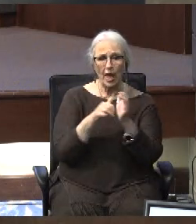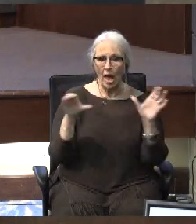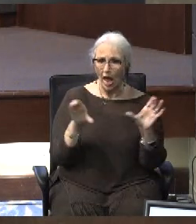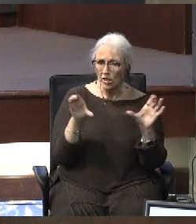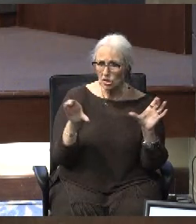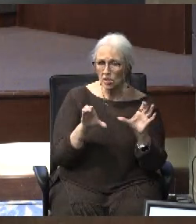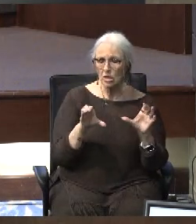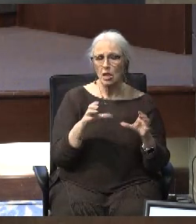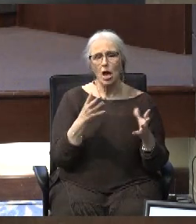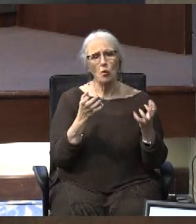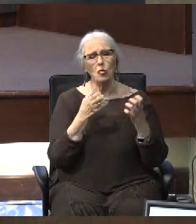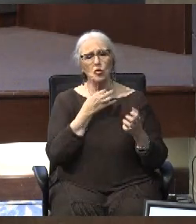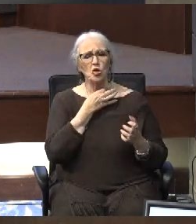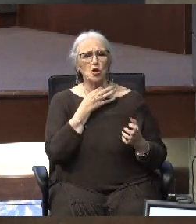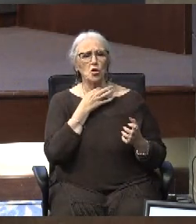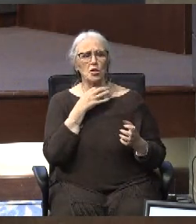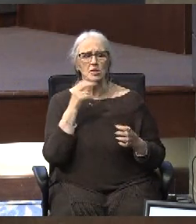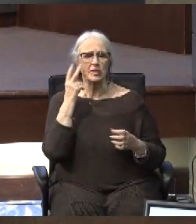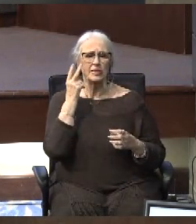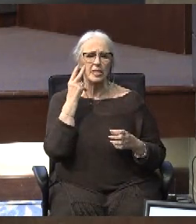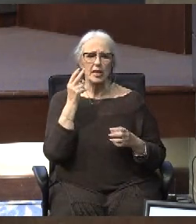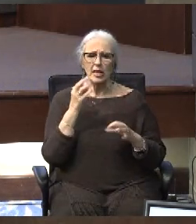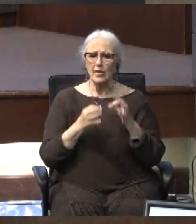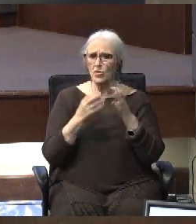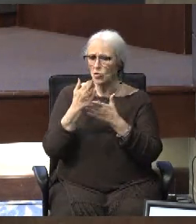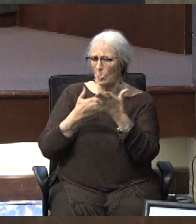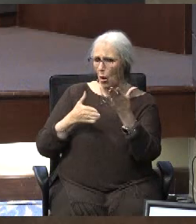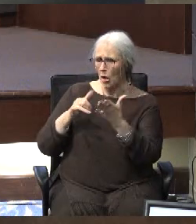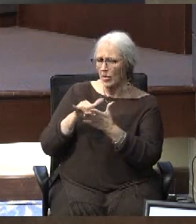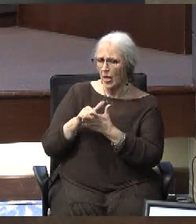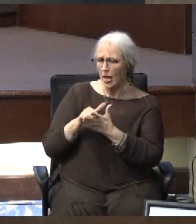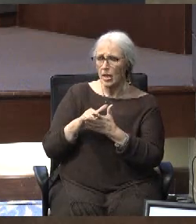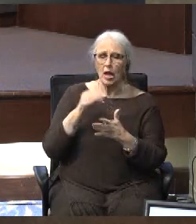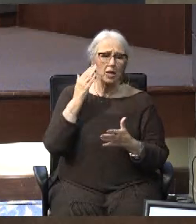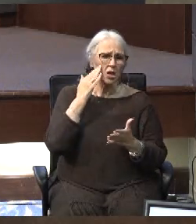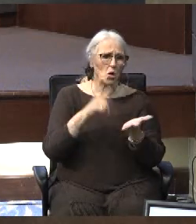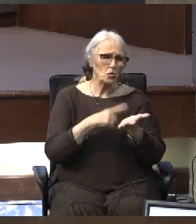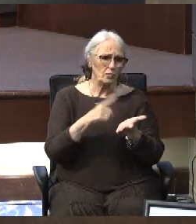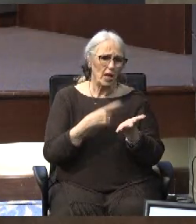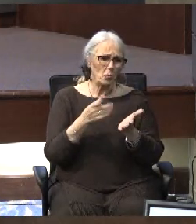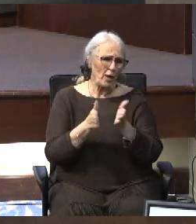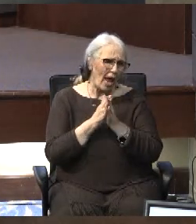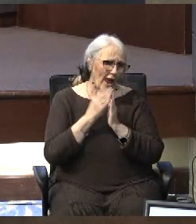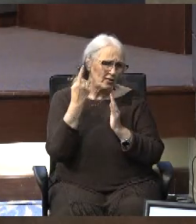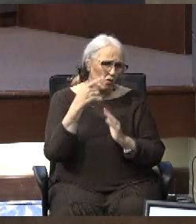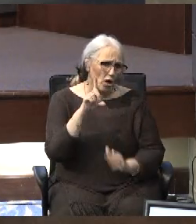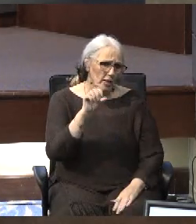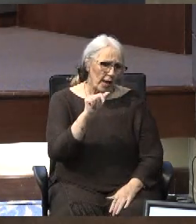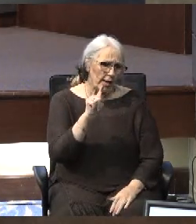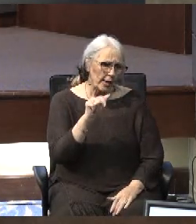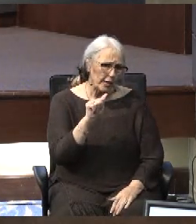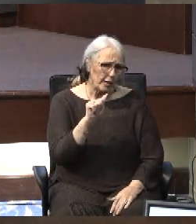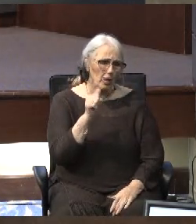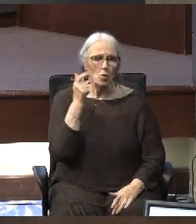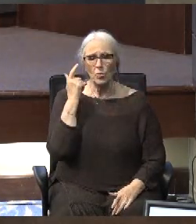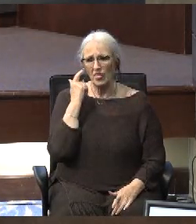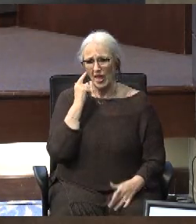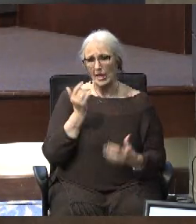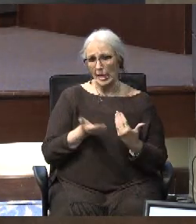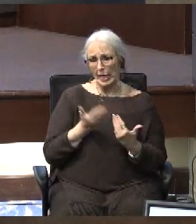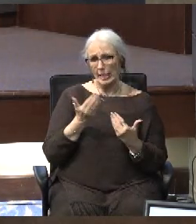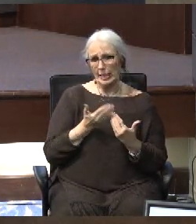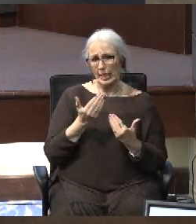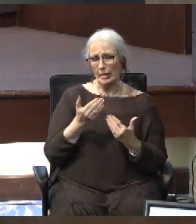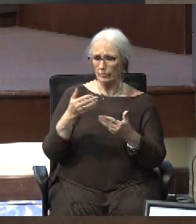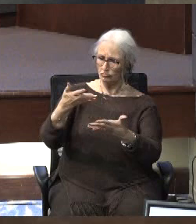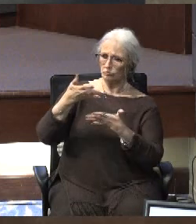I'd be really curious to see. And if as a part of that, and I know sometimes we ask for data that we think is going to be easy to